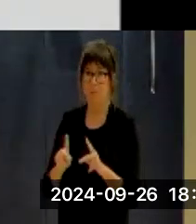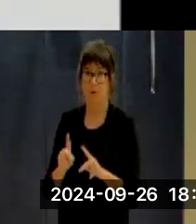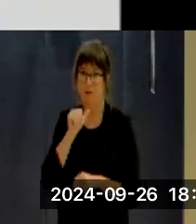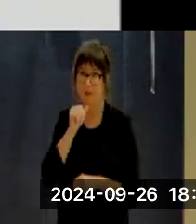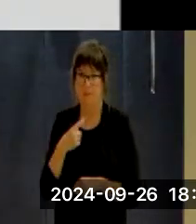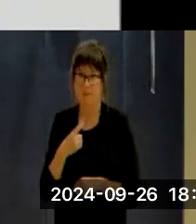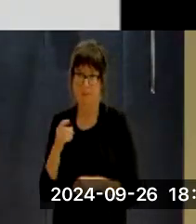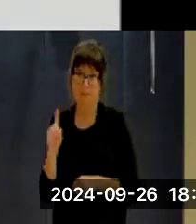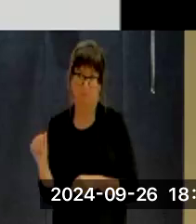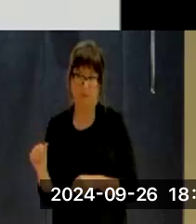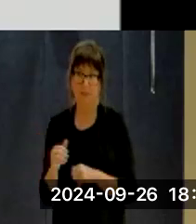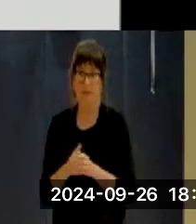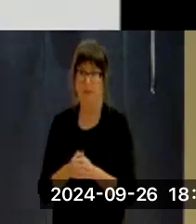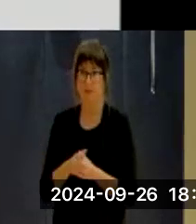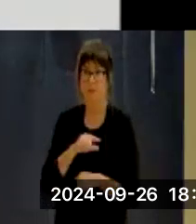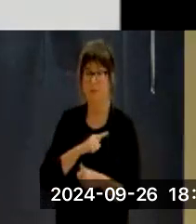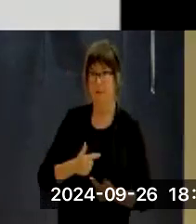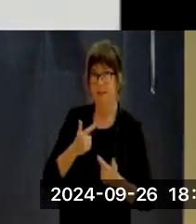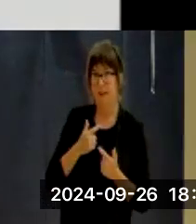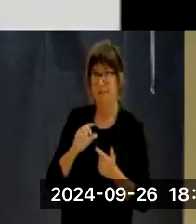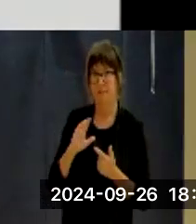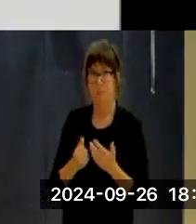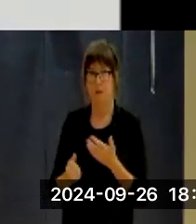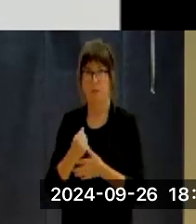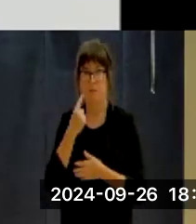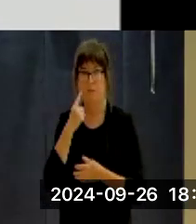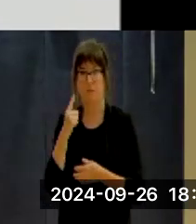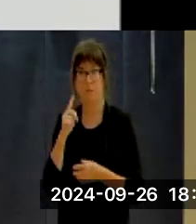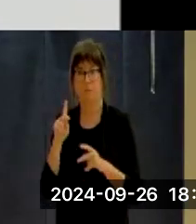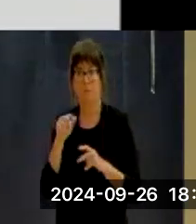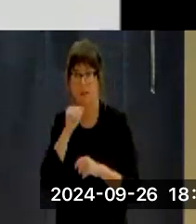given prioritized to other people that are not disabled.